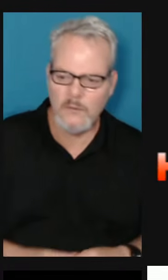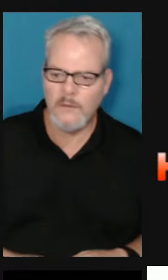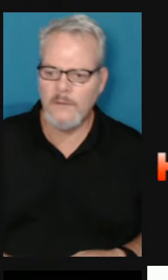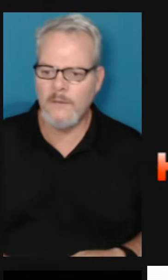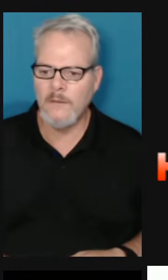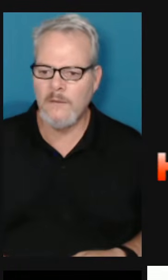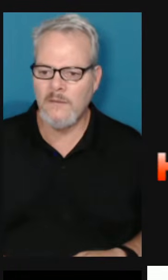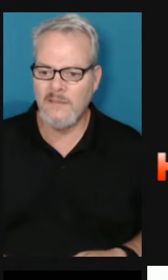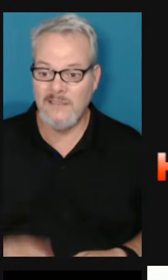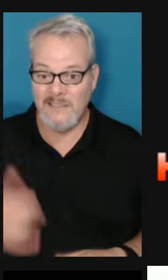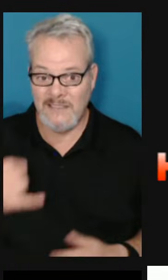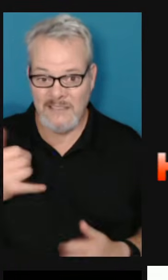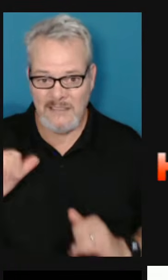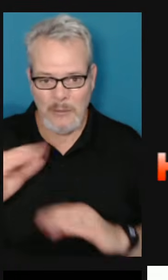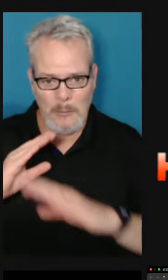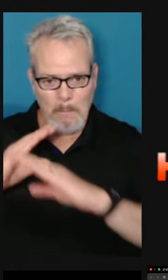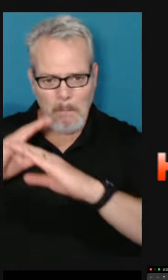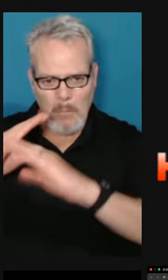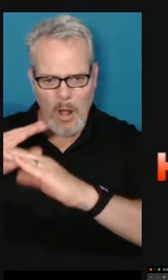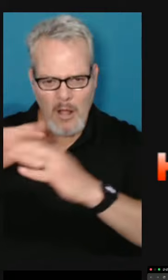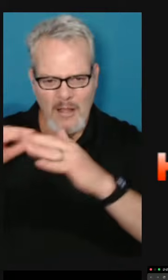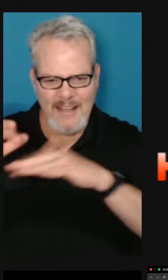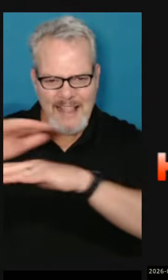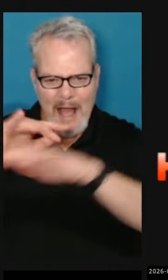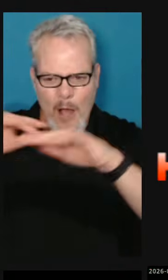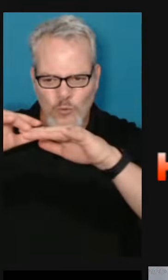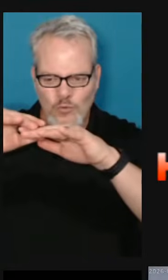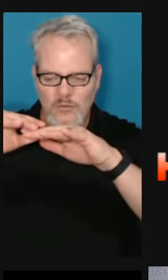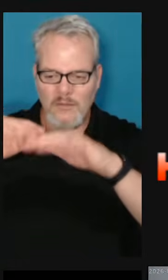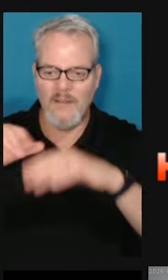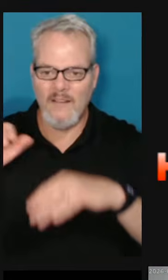So that's the V1.